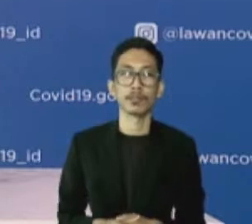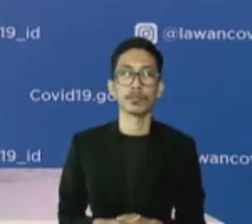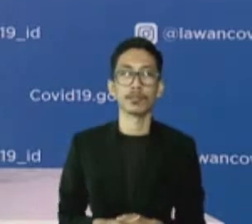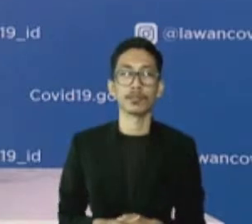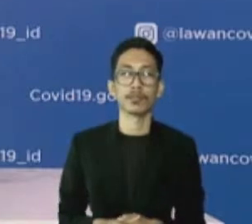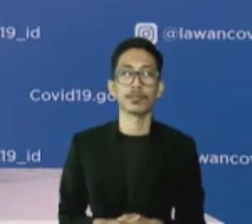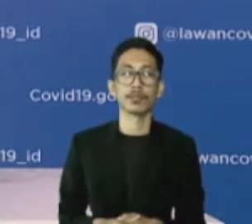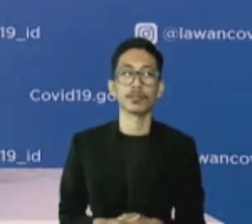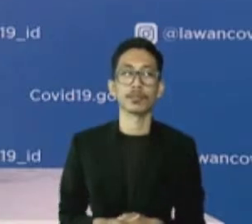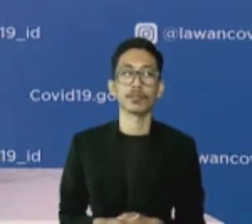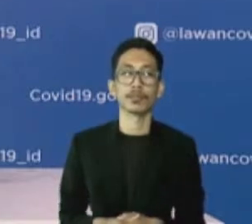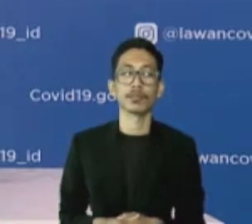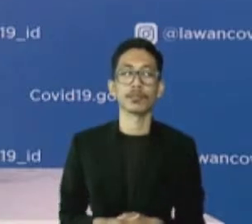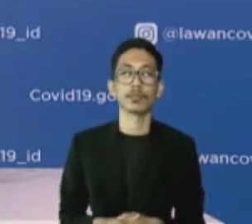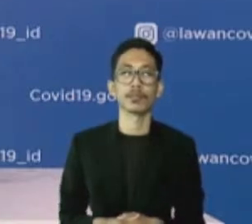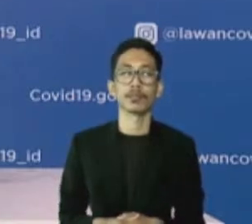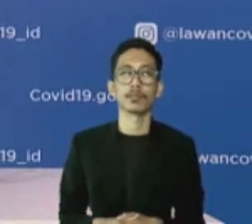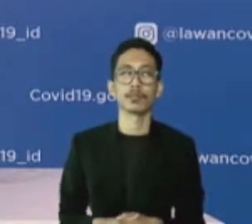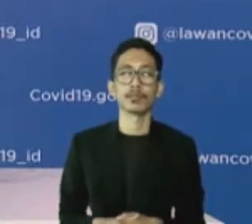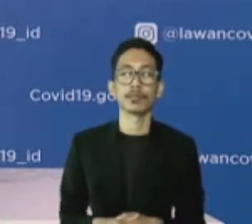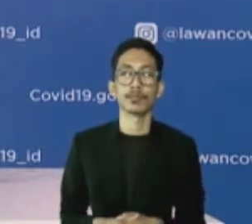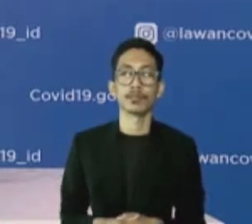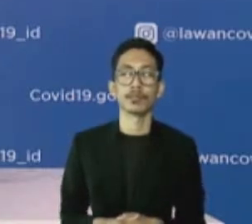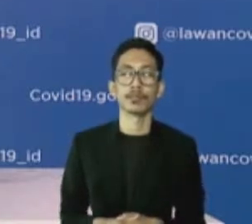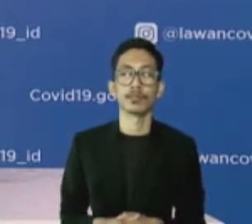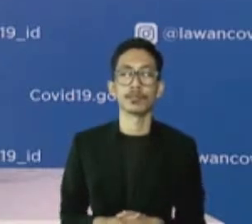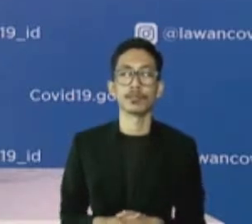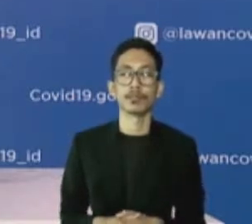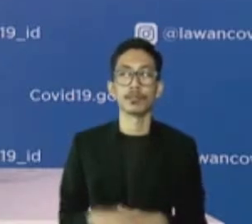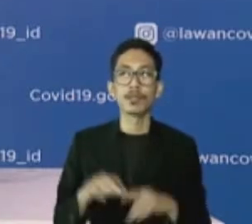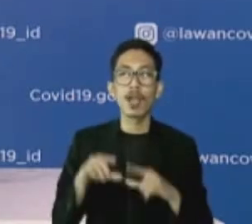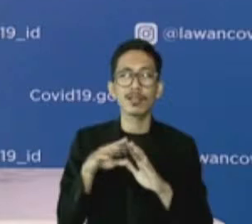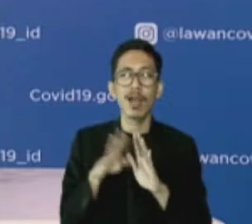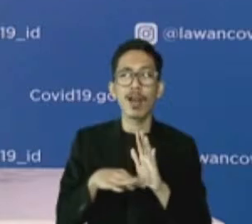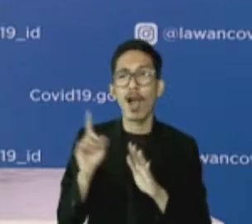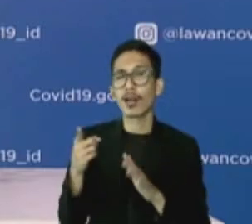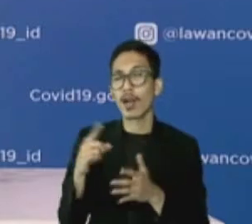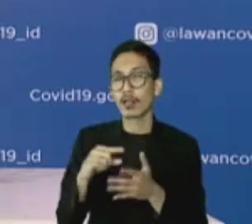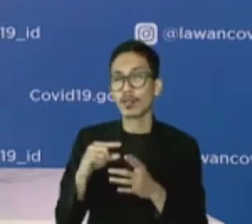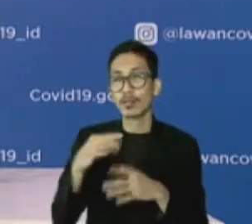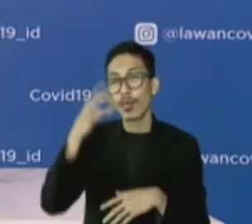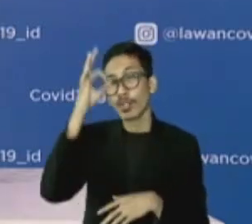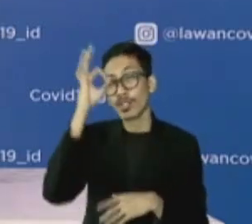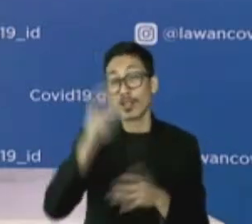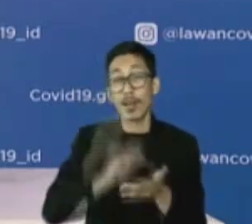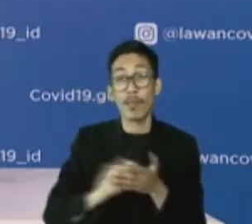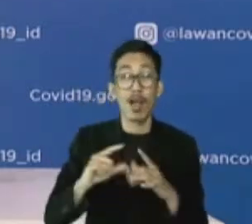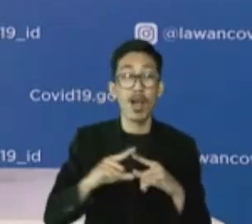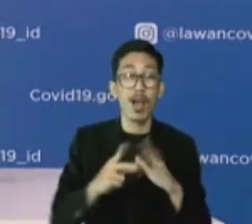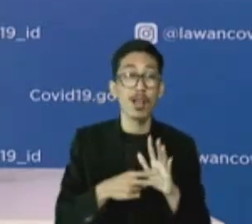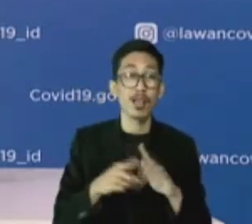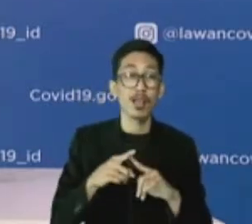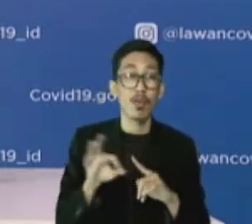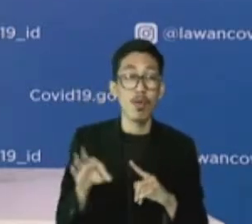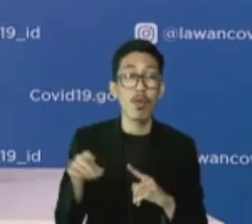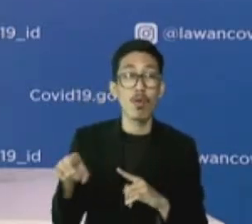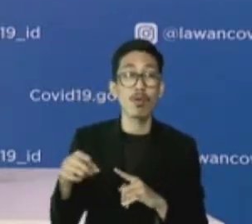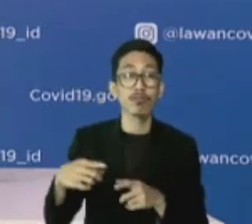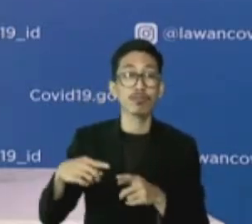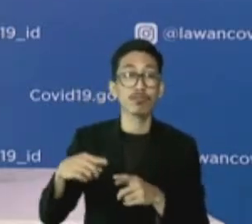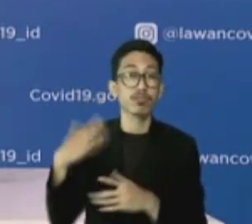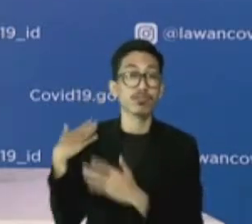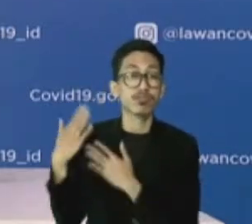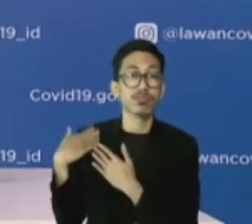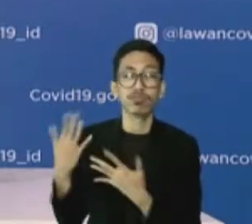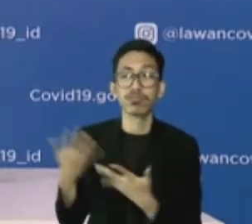the implementations of major activities policy, for example, the mandatory implementations of routine PCR prior to